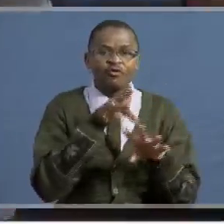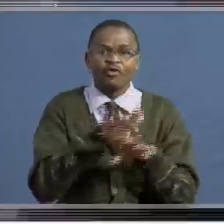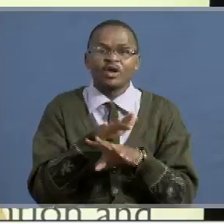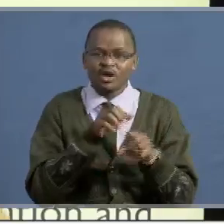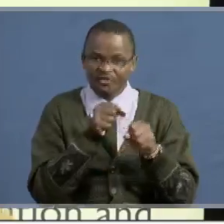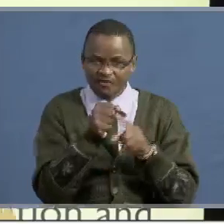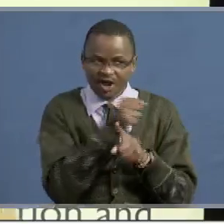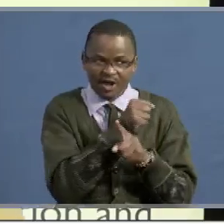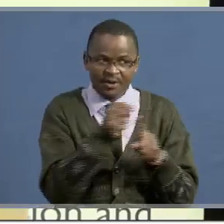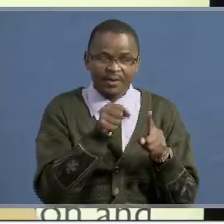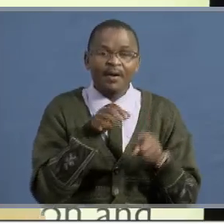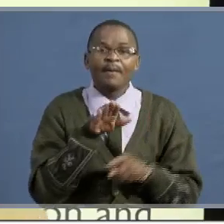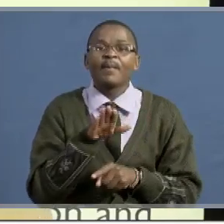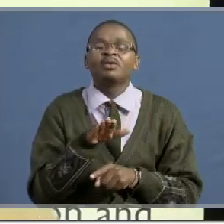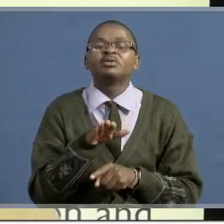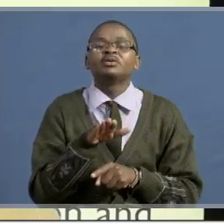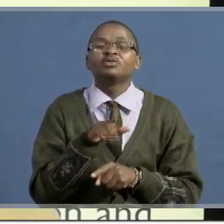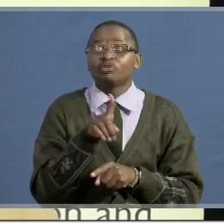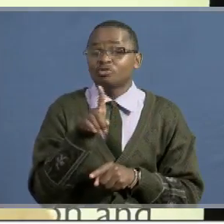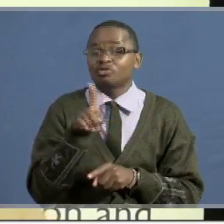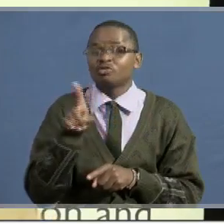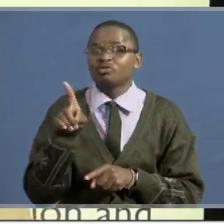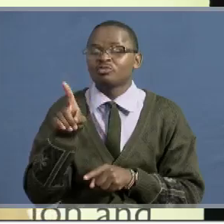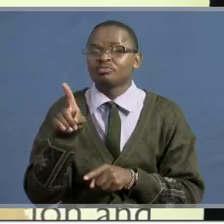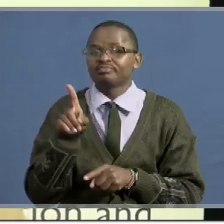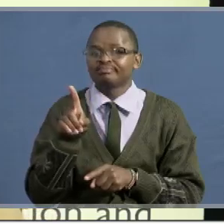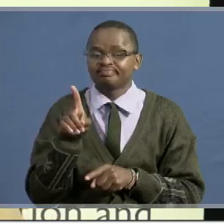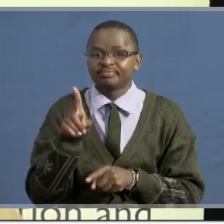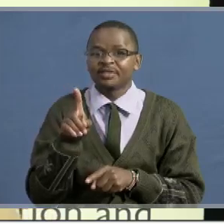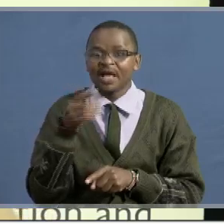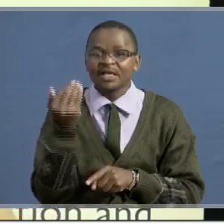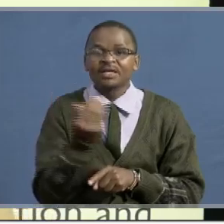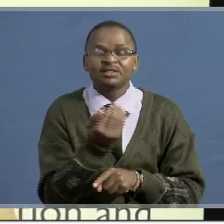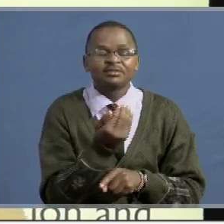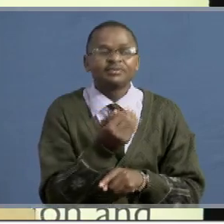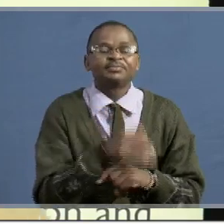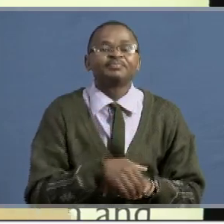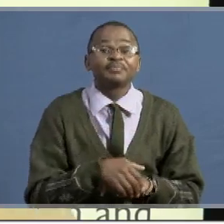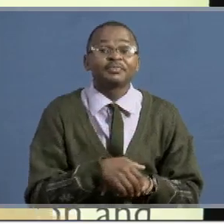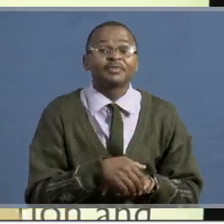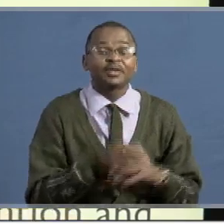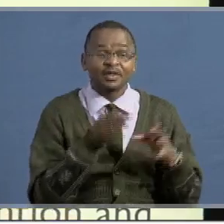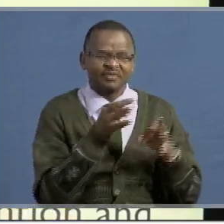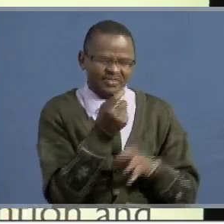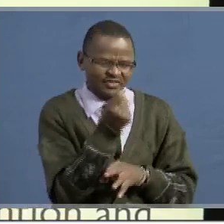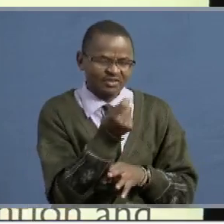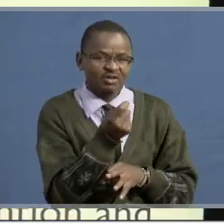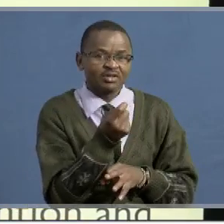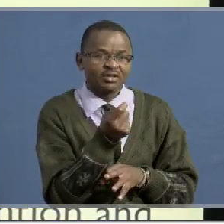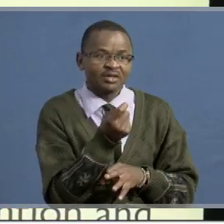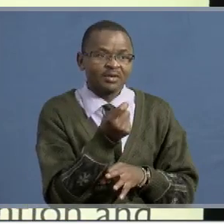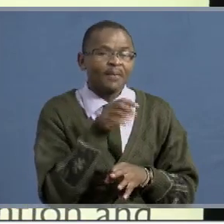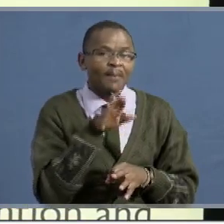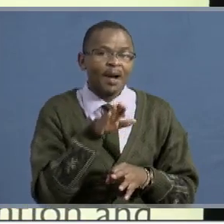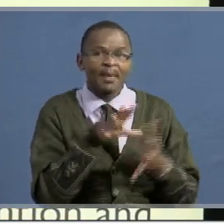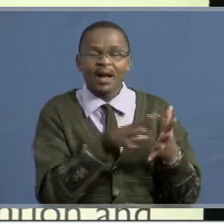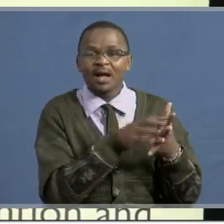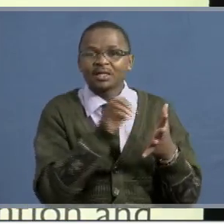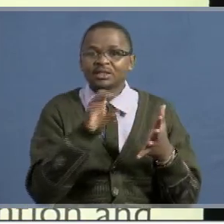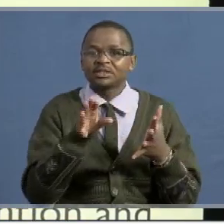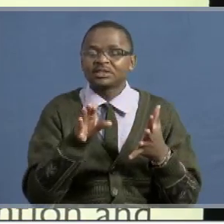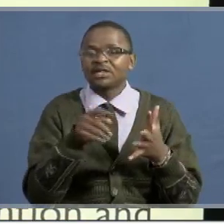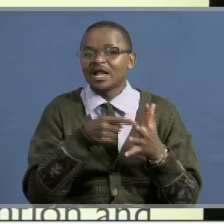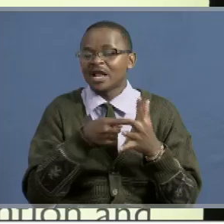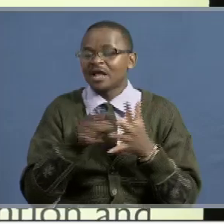it. Wanawake wana wao ndio wanatoa watoto wao. Hata kama ni mtoto mdogo, mama ndio anamtoa mtoto wake